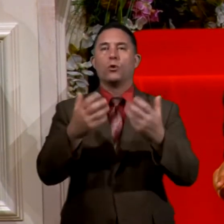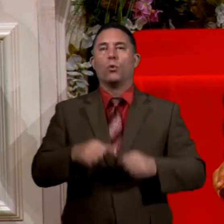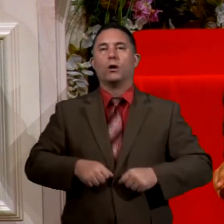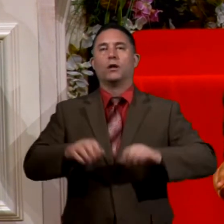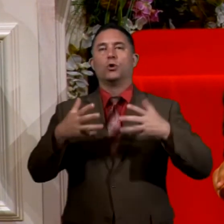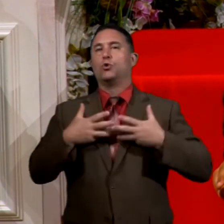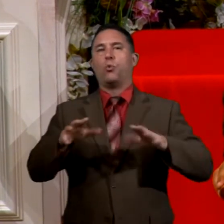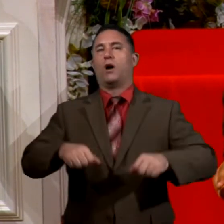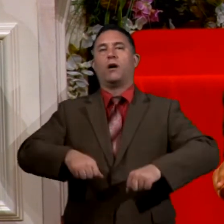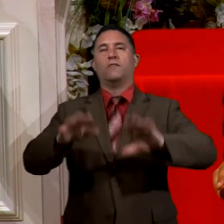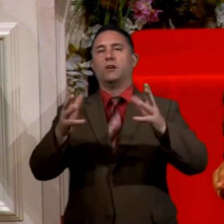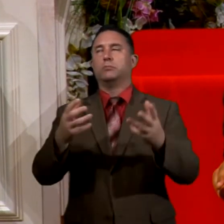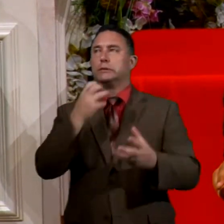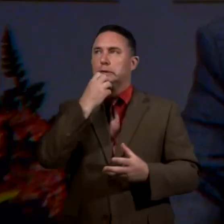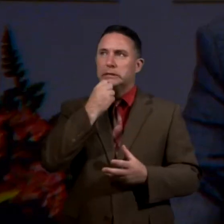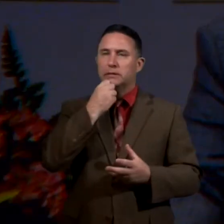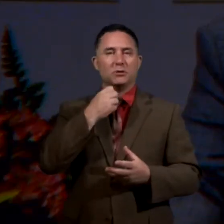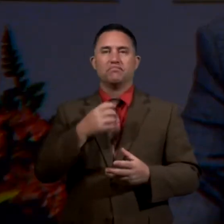up.